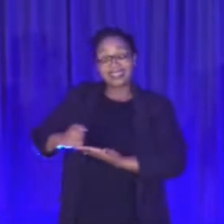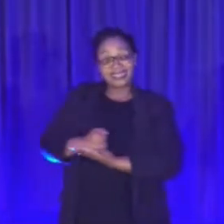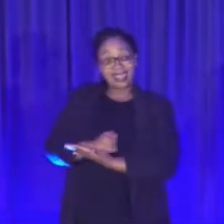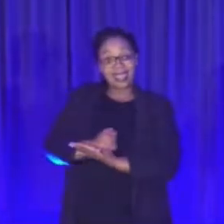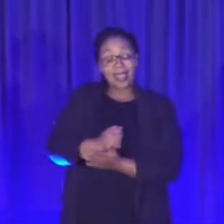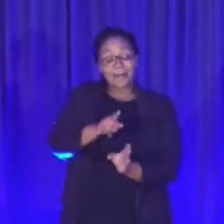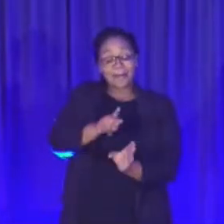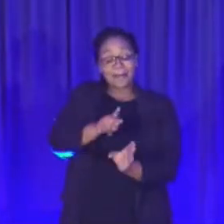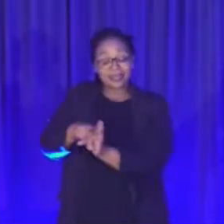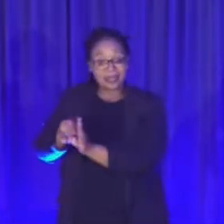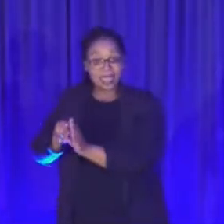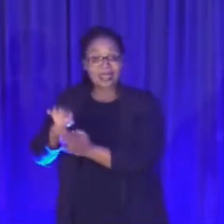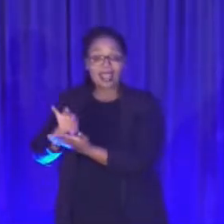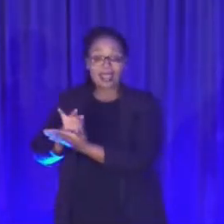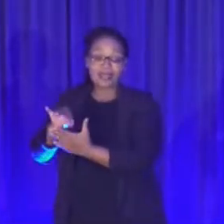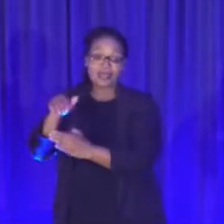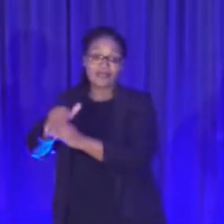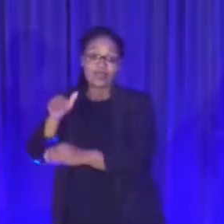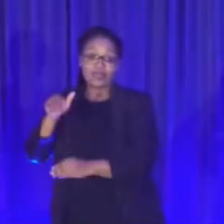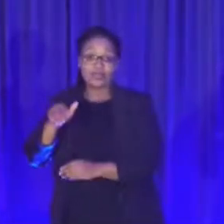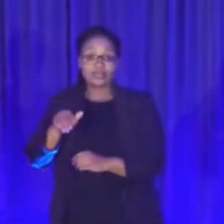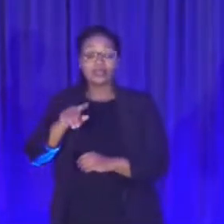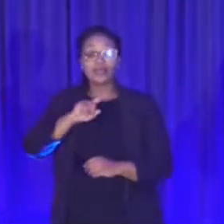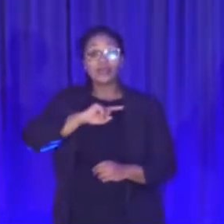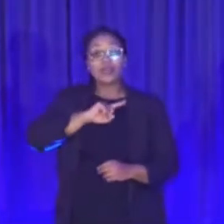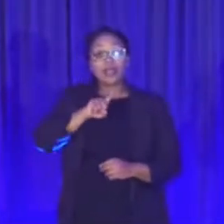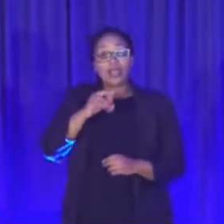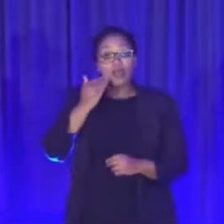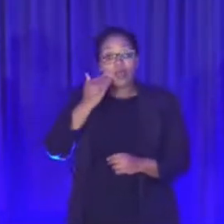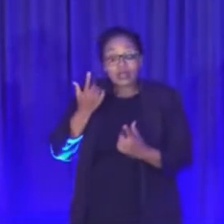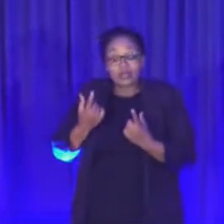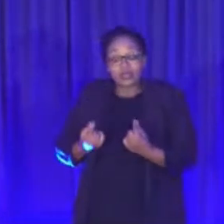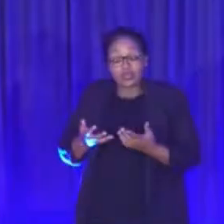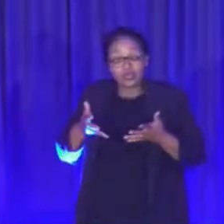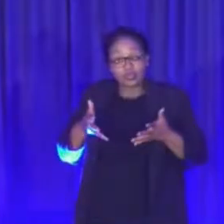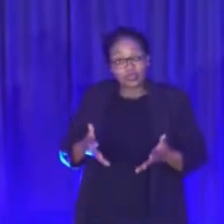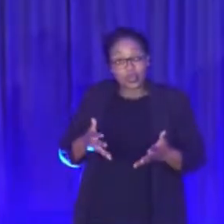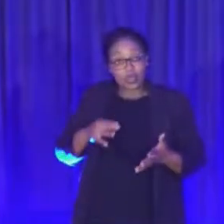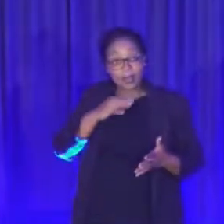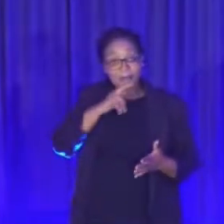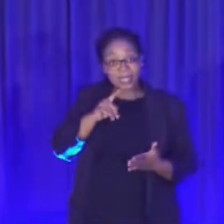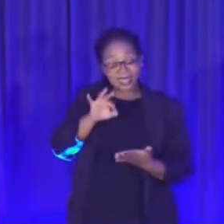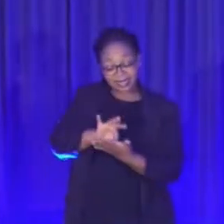Because when you stand up and vote, you do more than